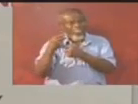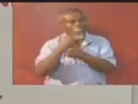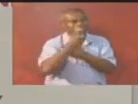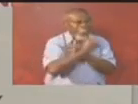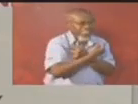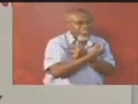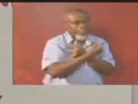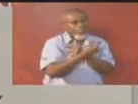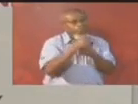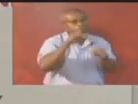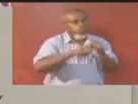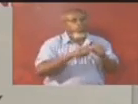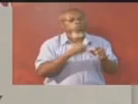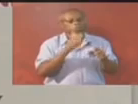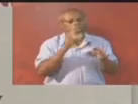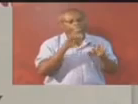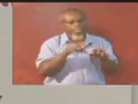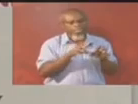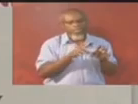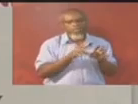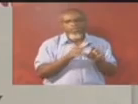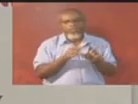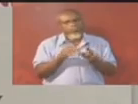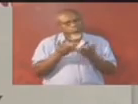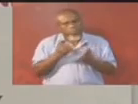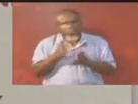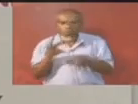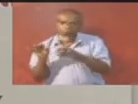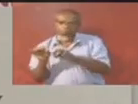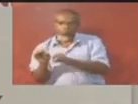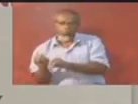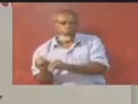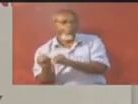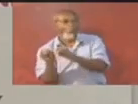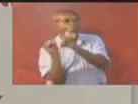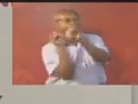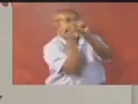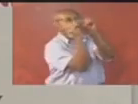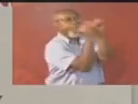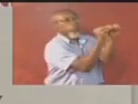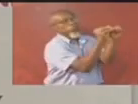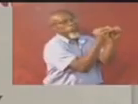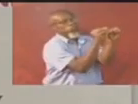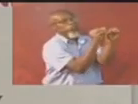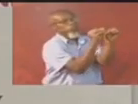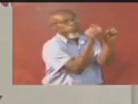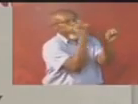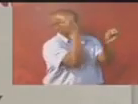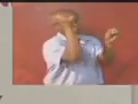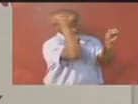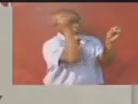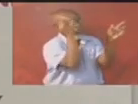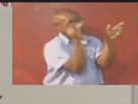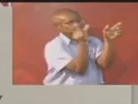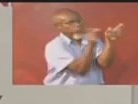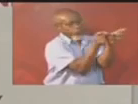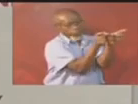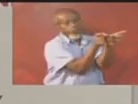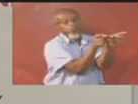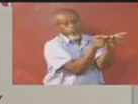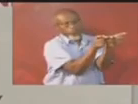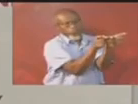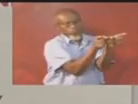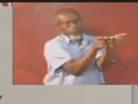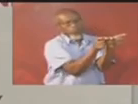case-by-case basis individuals can be considered for state quarantine to protect the other members of the family. It clearly can't be done for